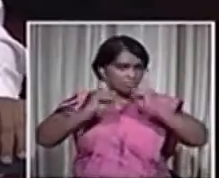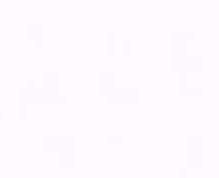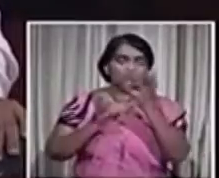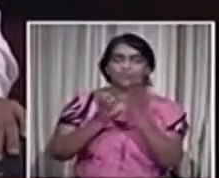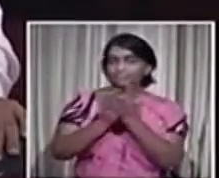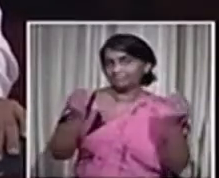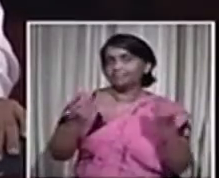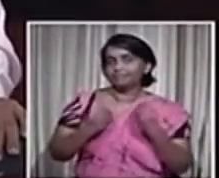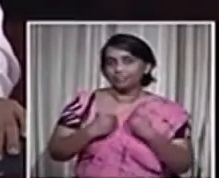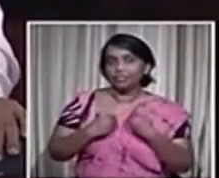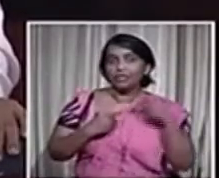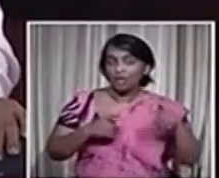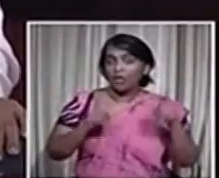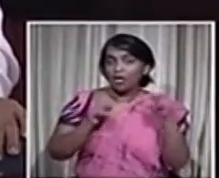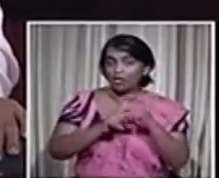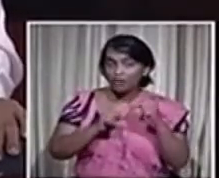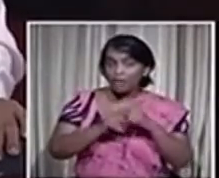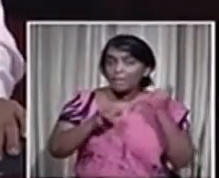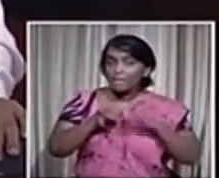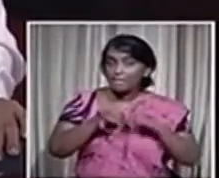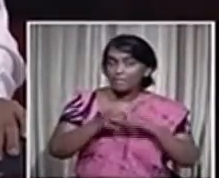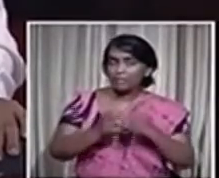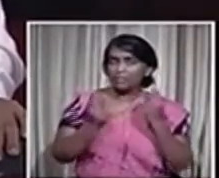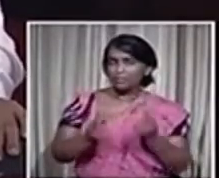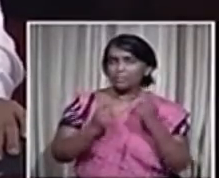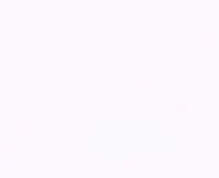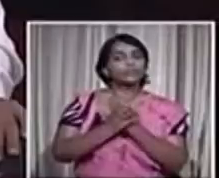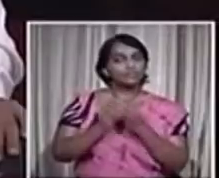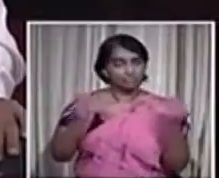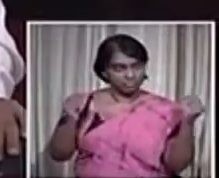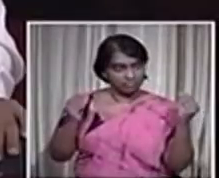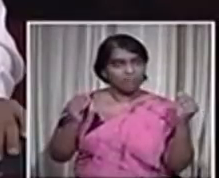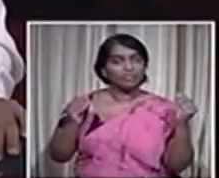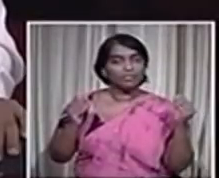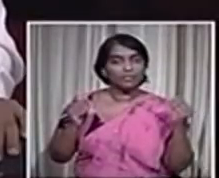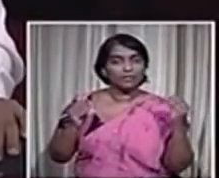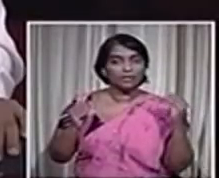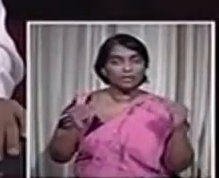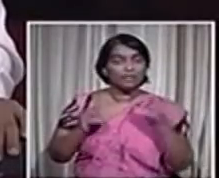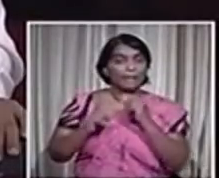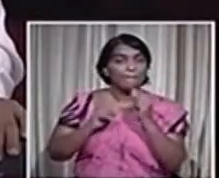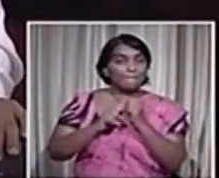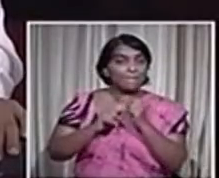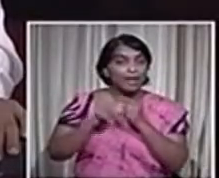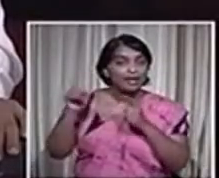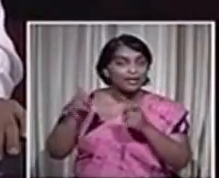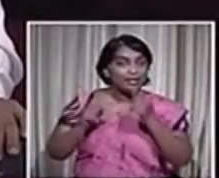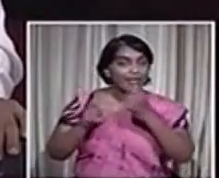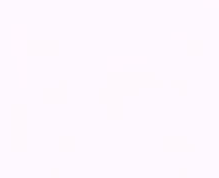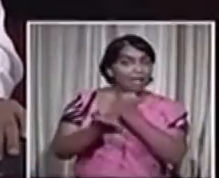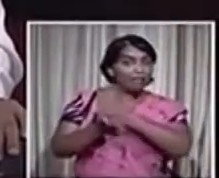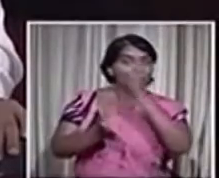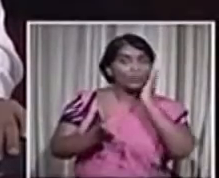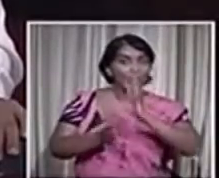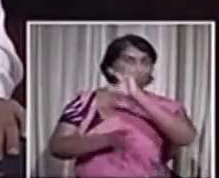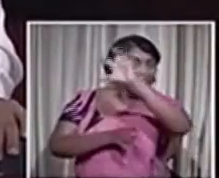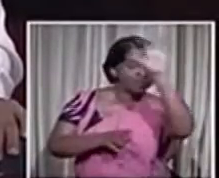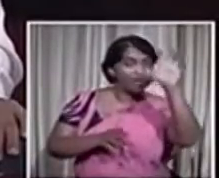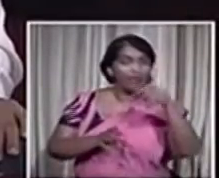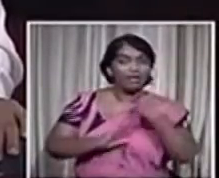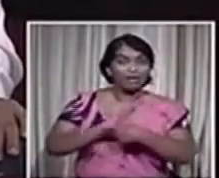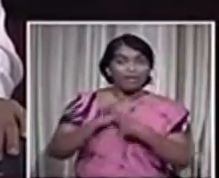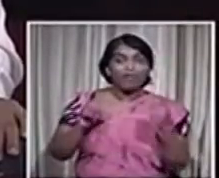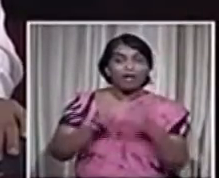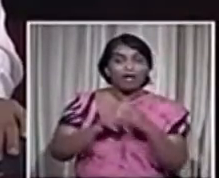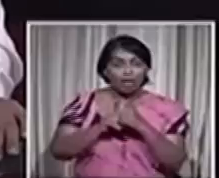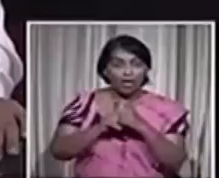dollar crisis can be found by recovering the fraudulent wealth that was exposed in the Pandora Papers. We have to bring that wealth that is overseas. Let us pass laws